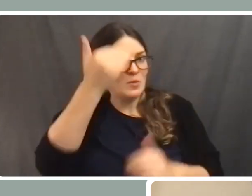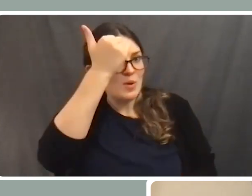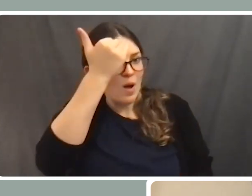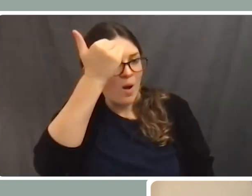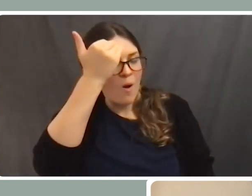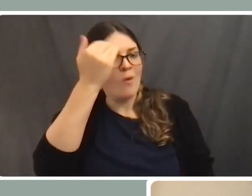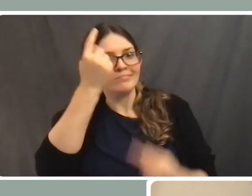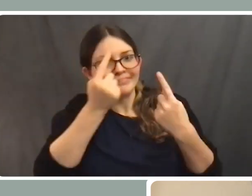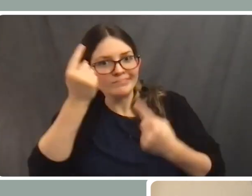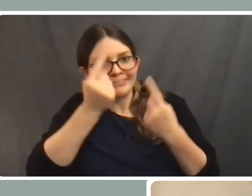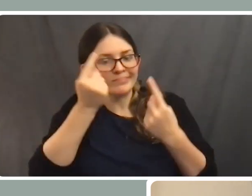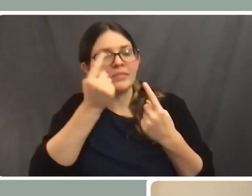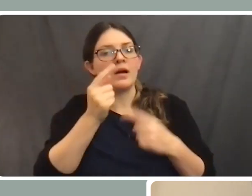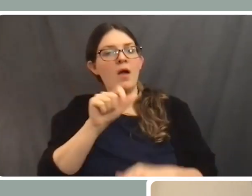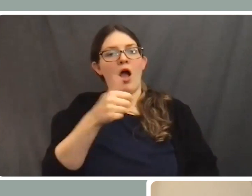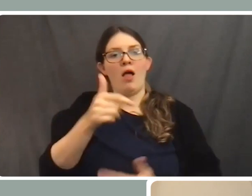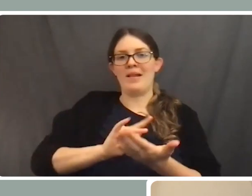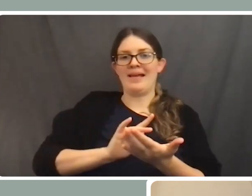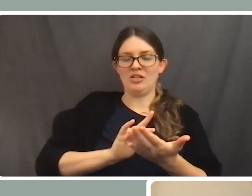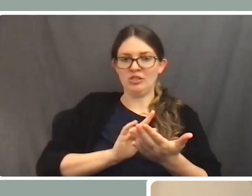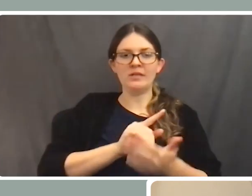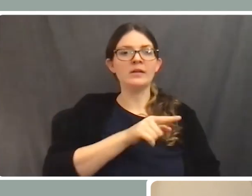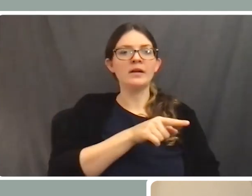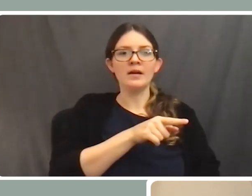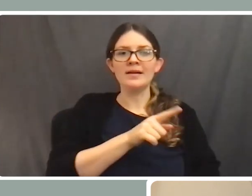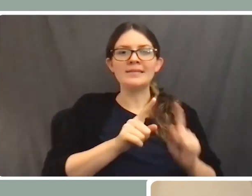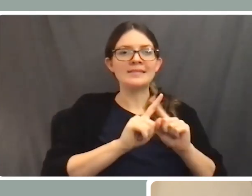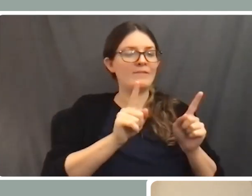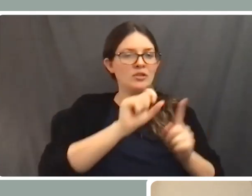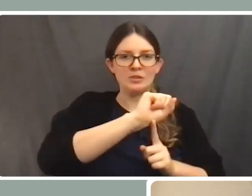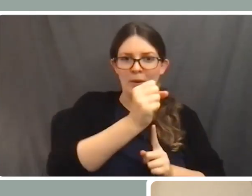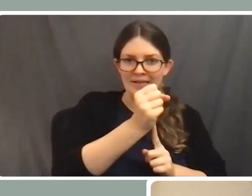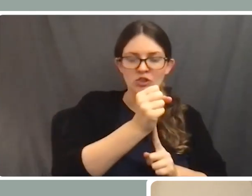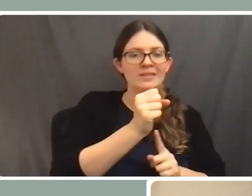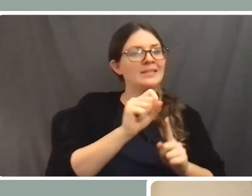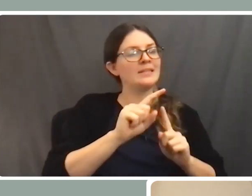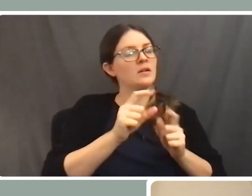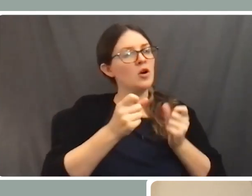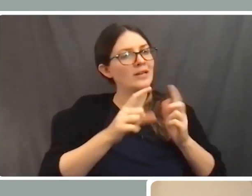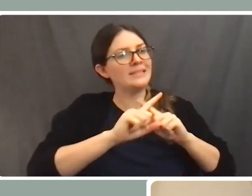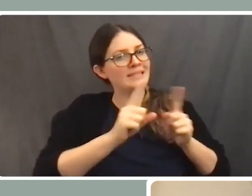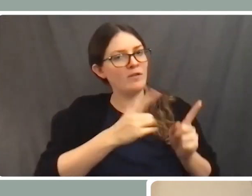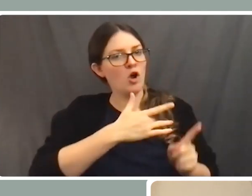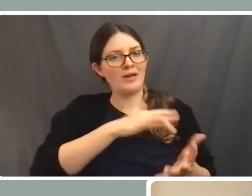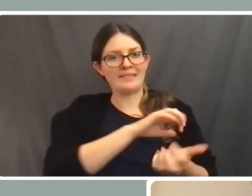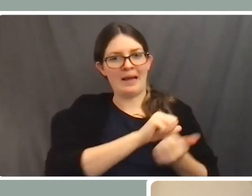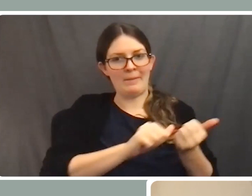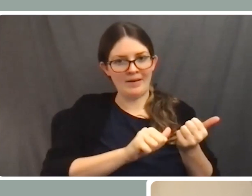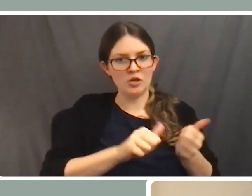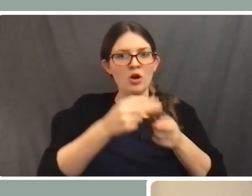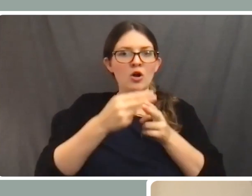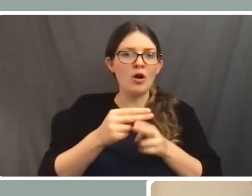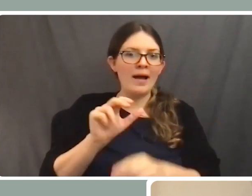also associated with sort of a different mechanism and a different situation of heart damage, which is the chemotherapy drug adriamycin